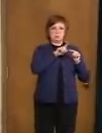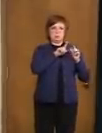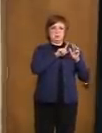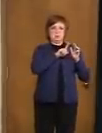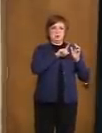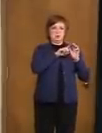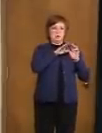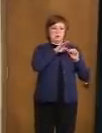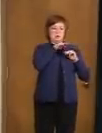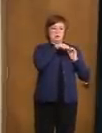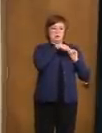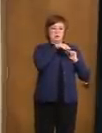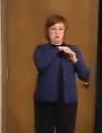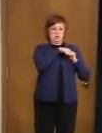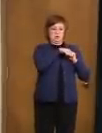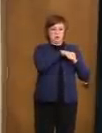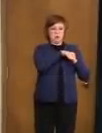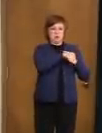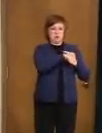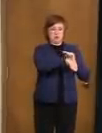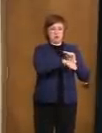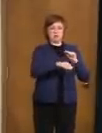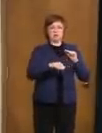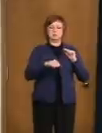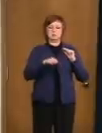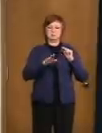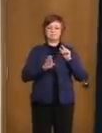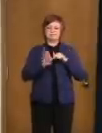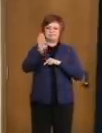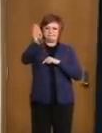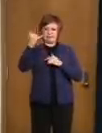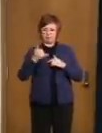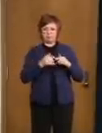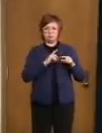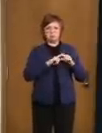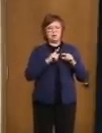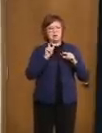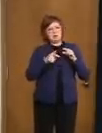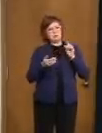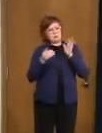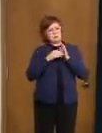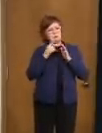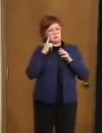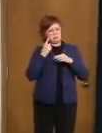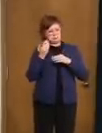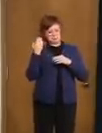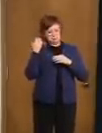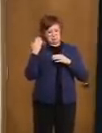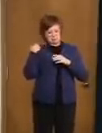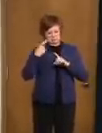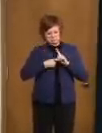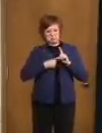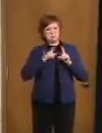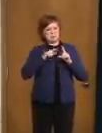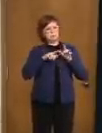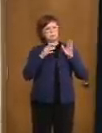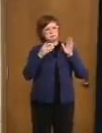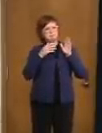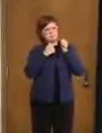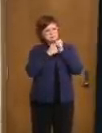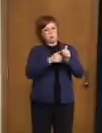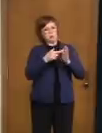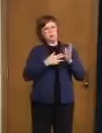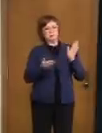those behaviors throughout the province. But there may be some specific measures that may be required locally in communities in the north and far